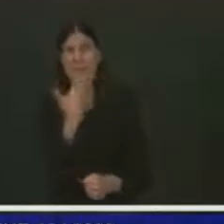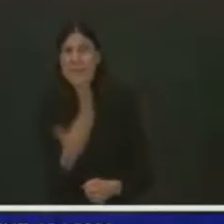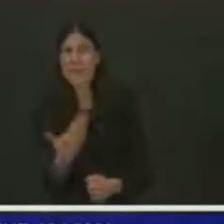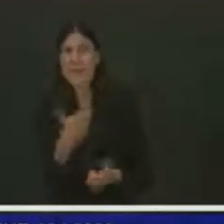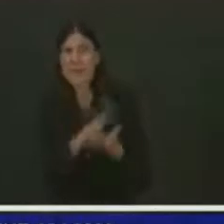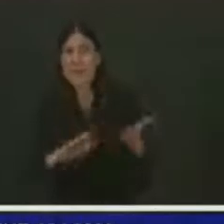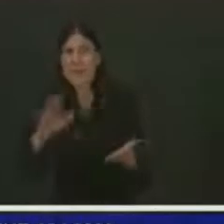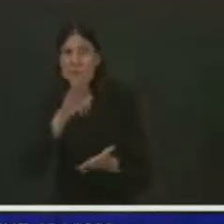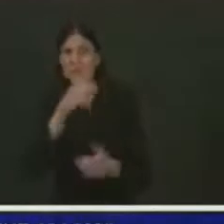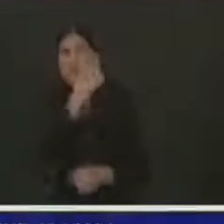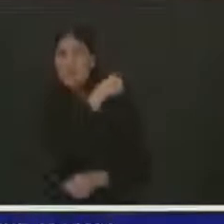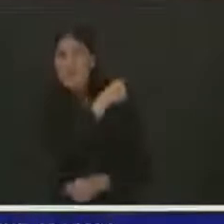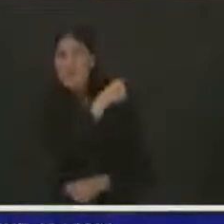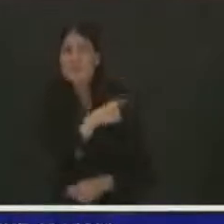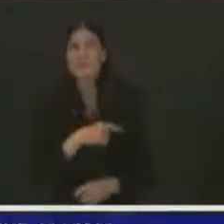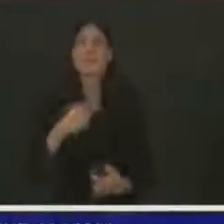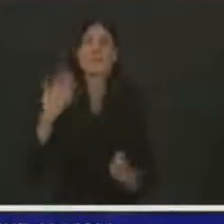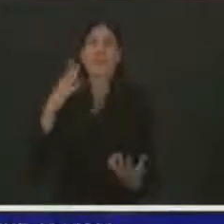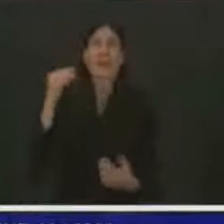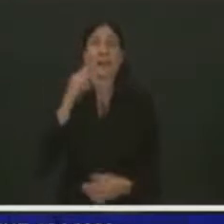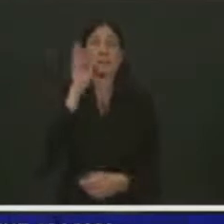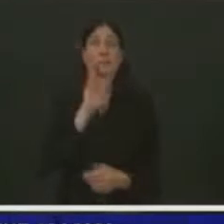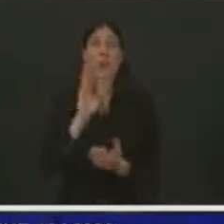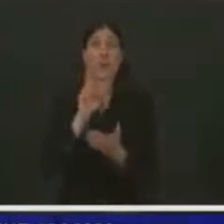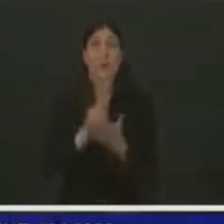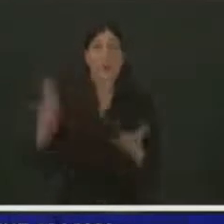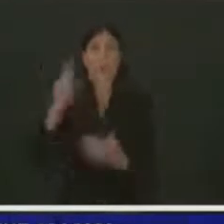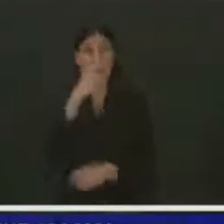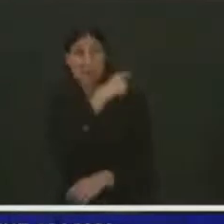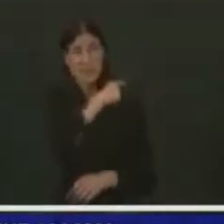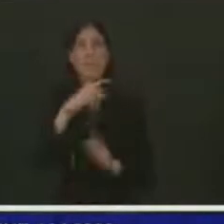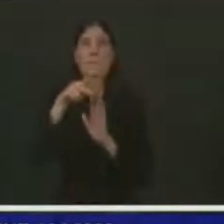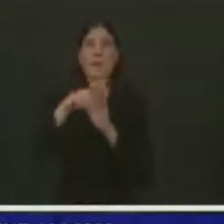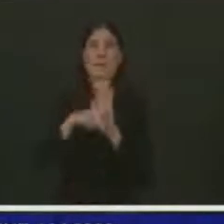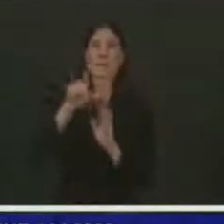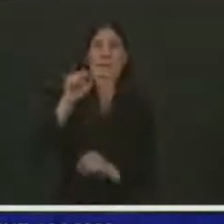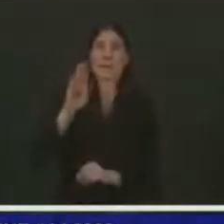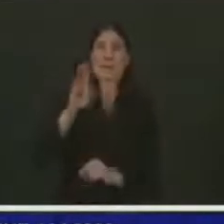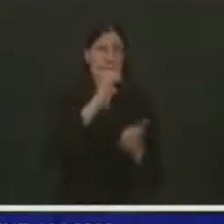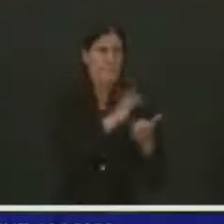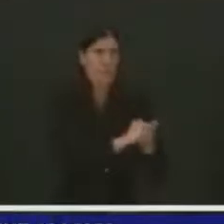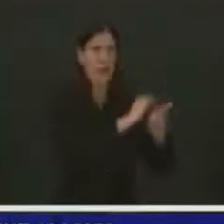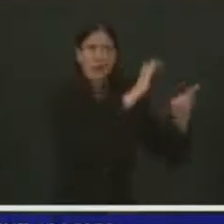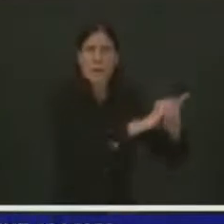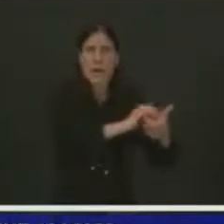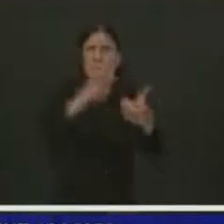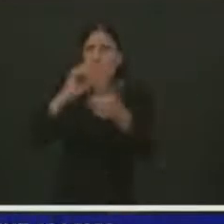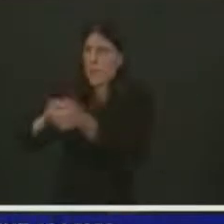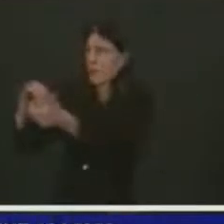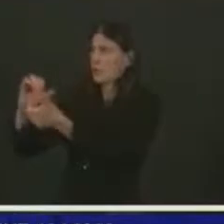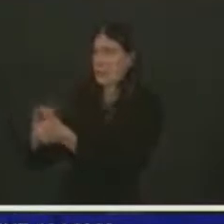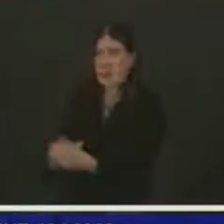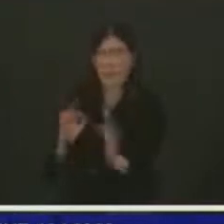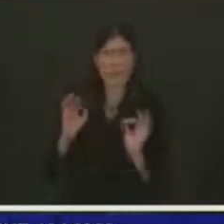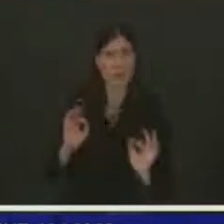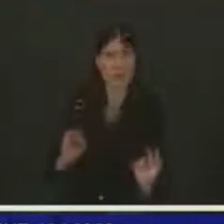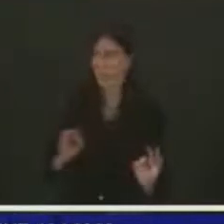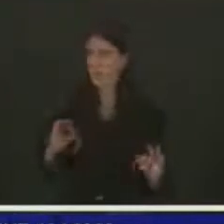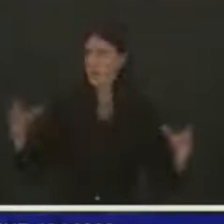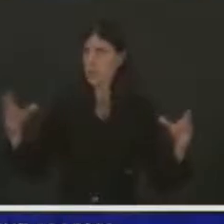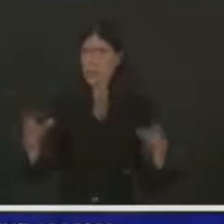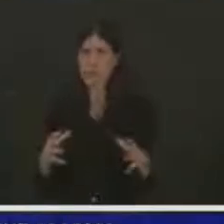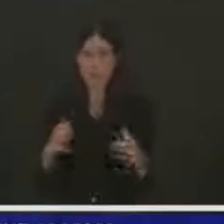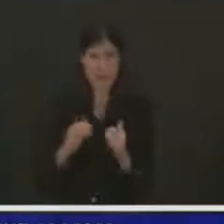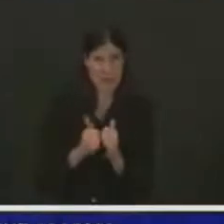Brown University Policy Lab, all working together to help us learn more and keep Rhode Island at the